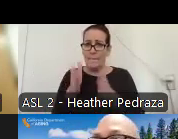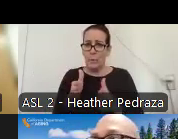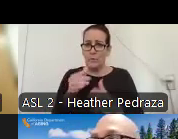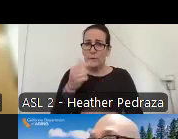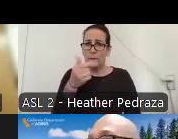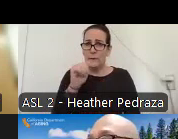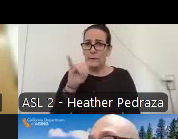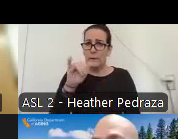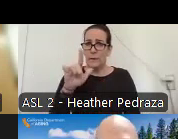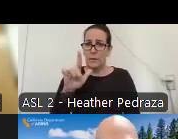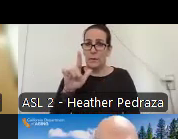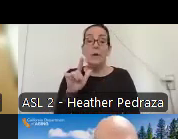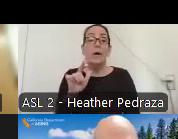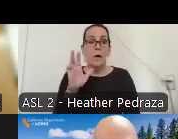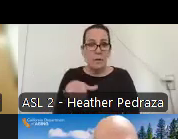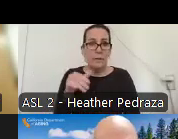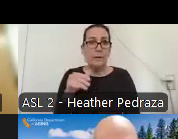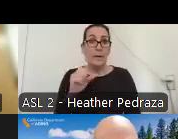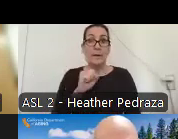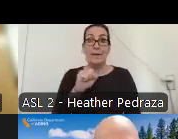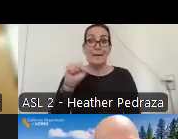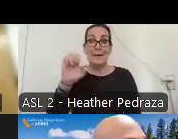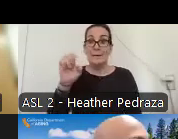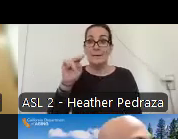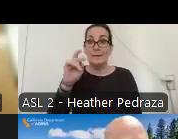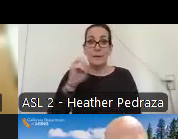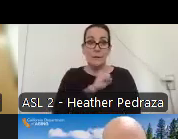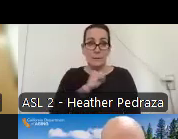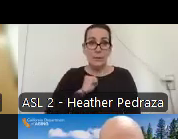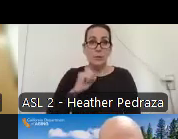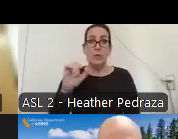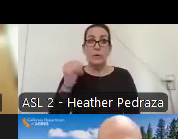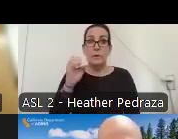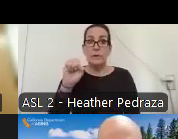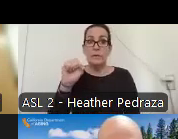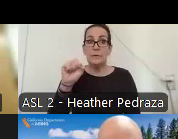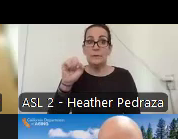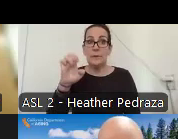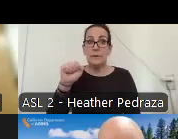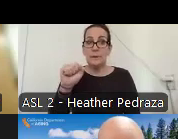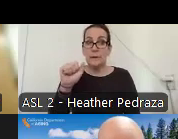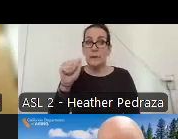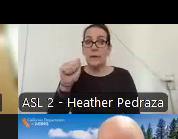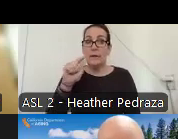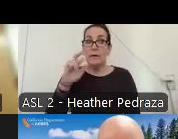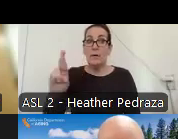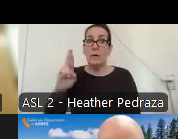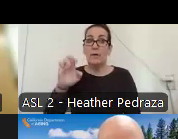Okay. Senator Jesse Reagan. I'm trying people's names, sorry.